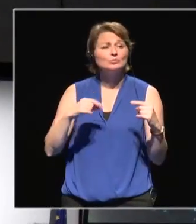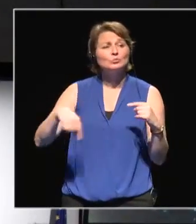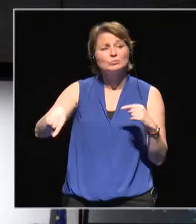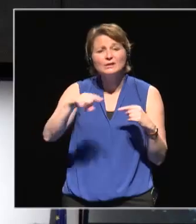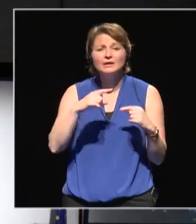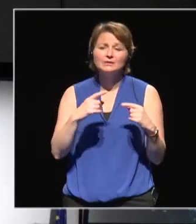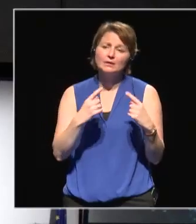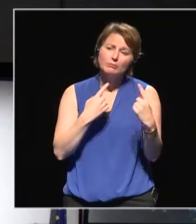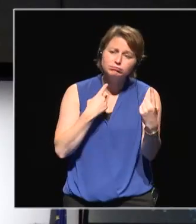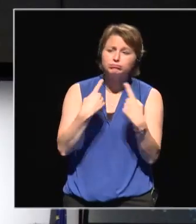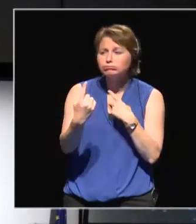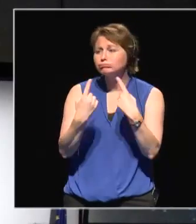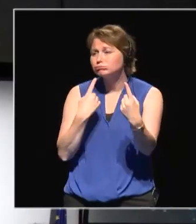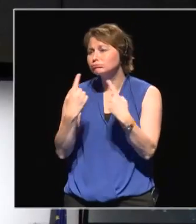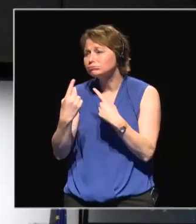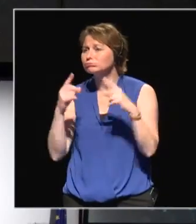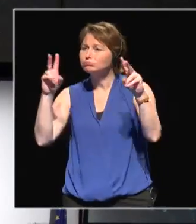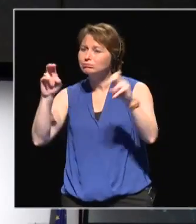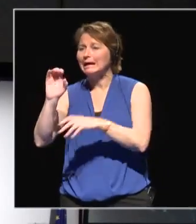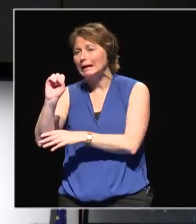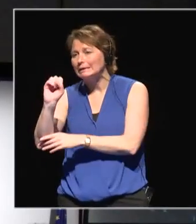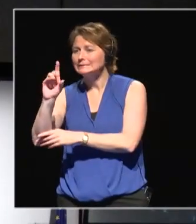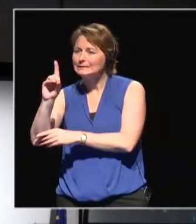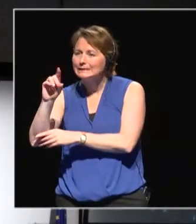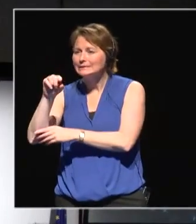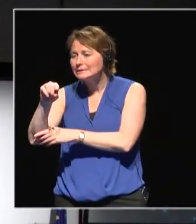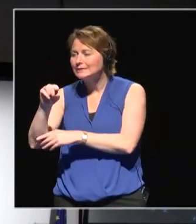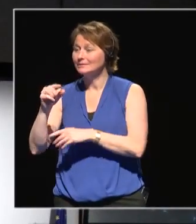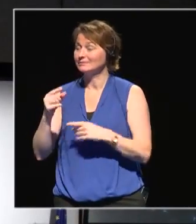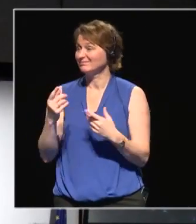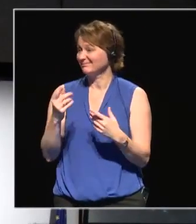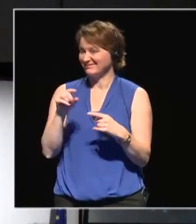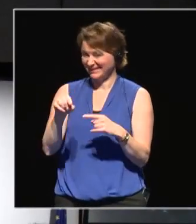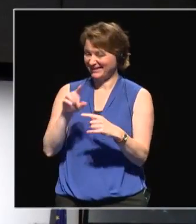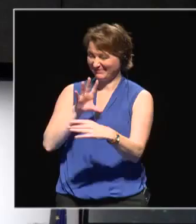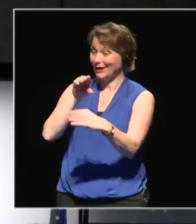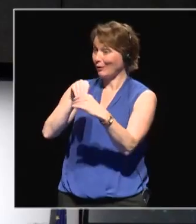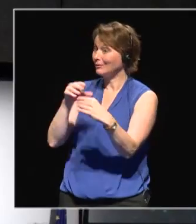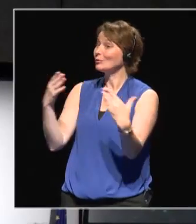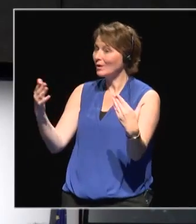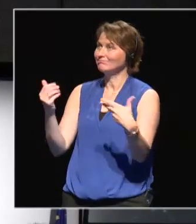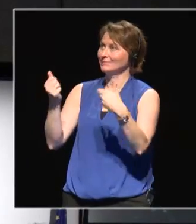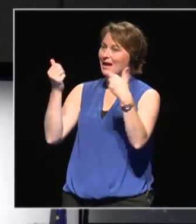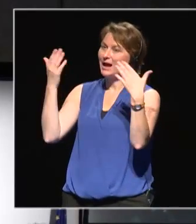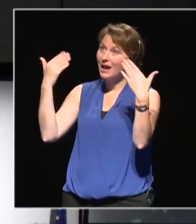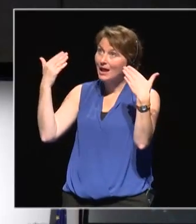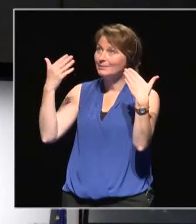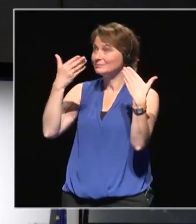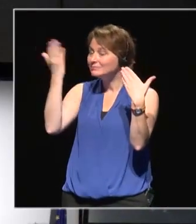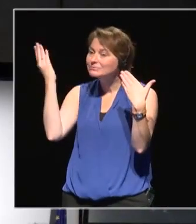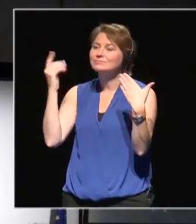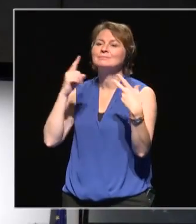the SDGs, and of course the SDGs include climate. We talk about financing